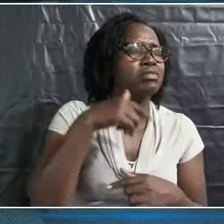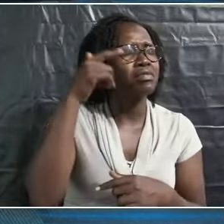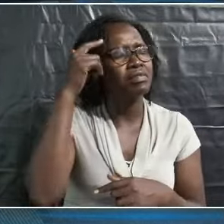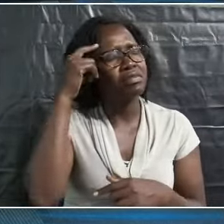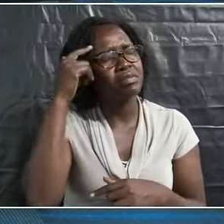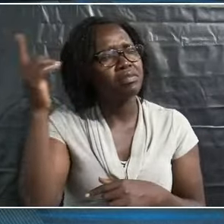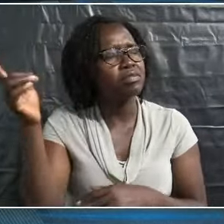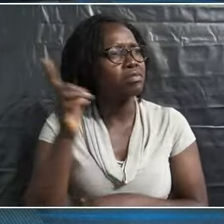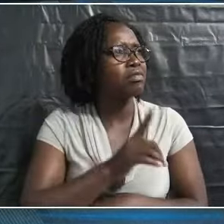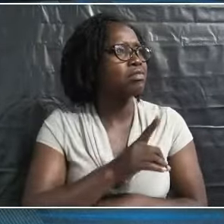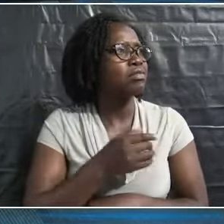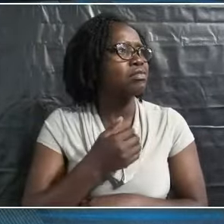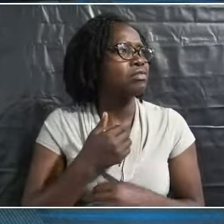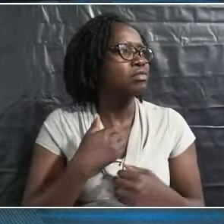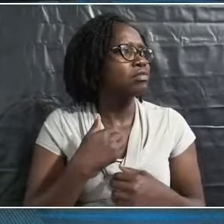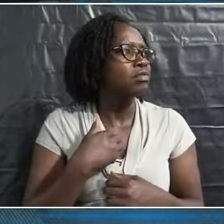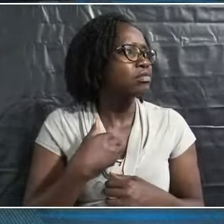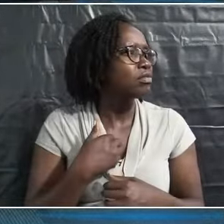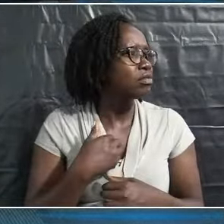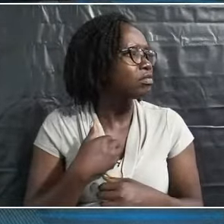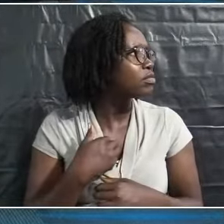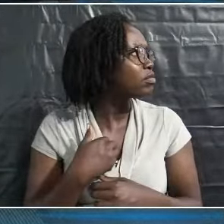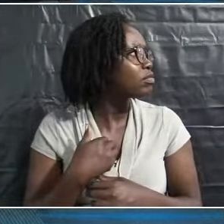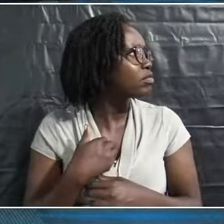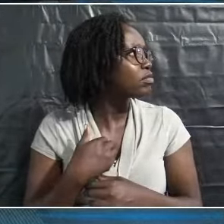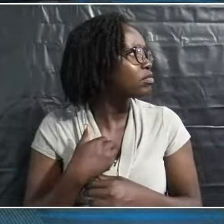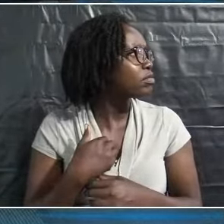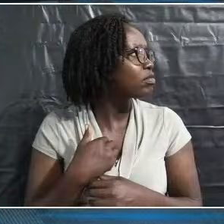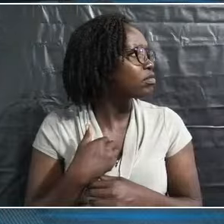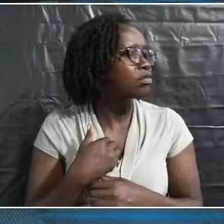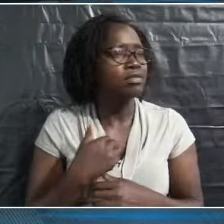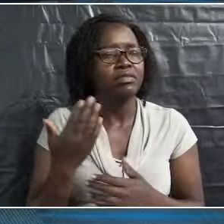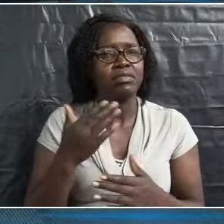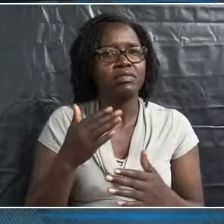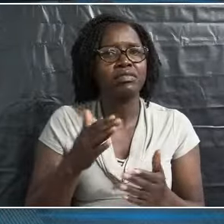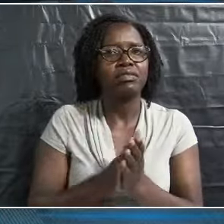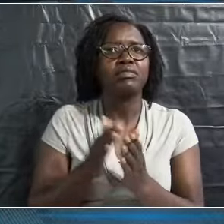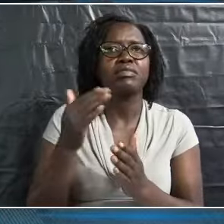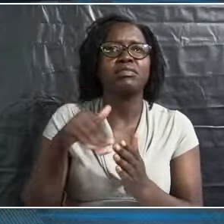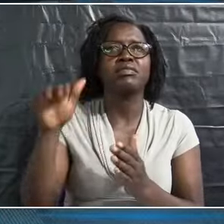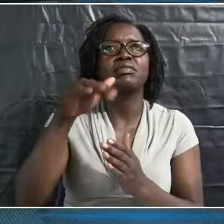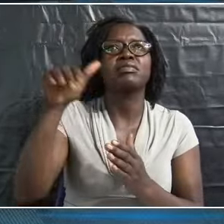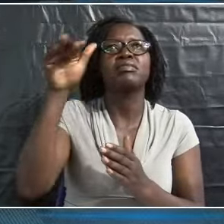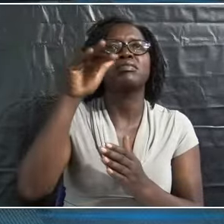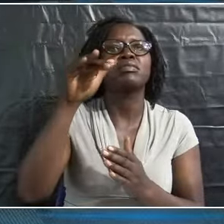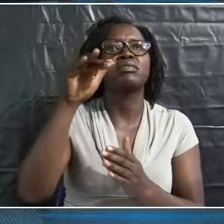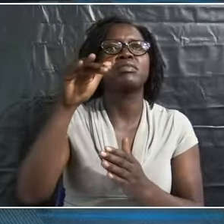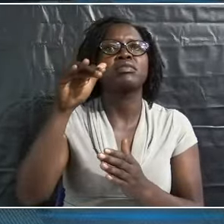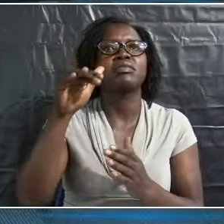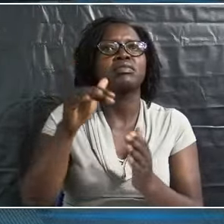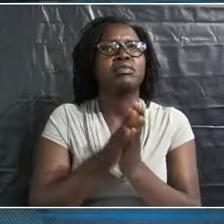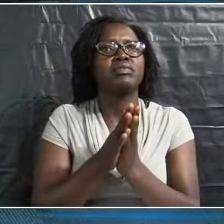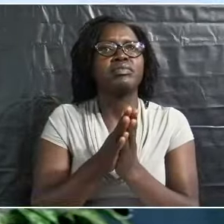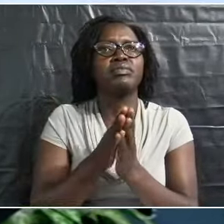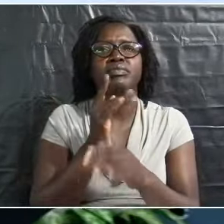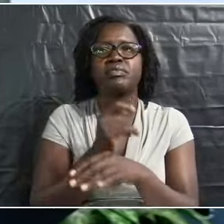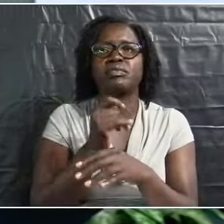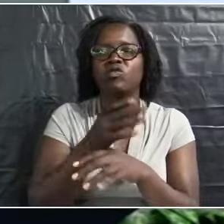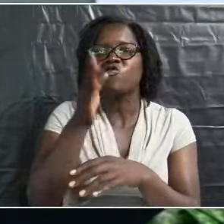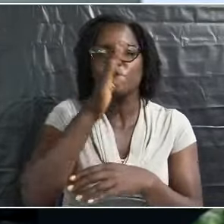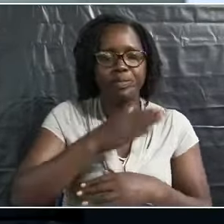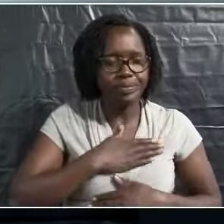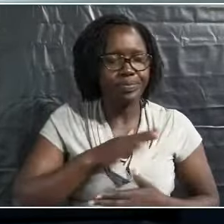one day having, you know, a car park just underground and building a temple to God's honor and